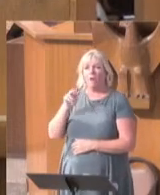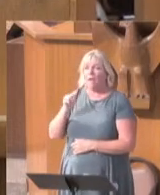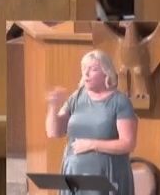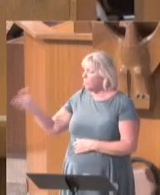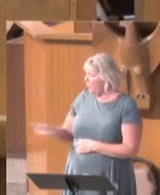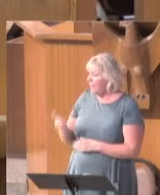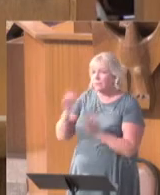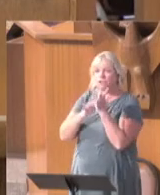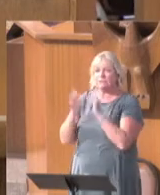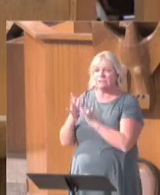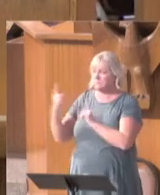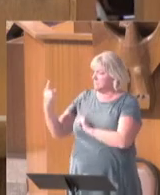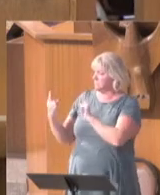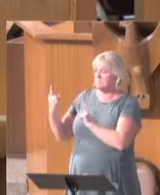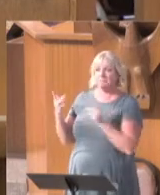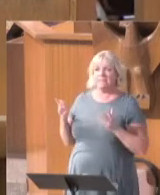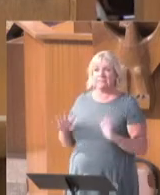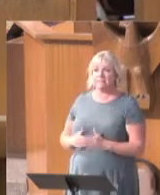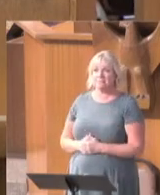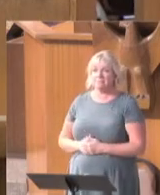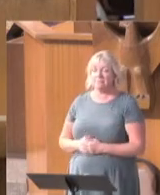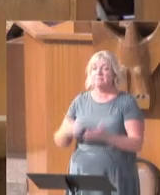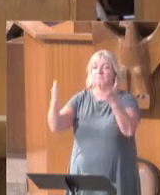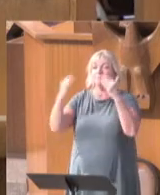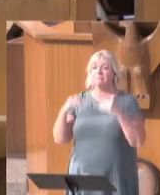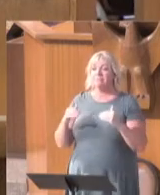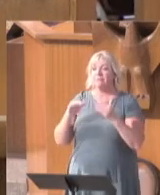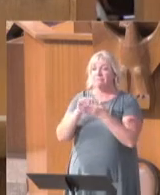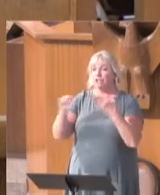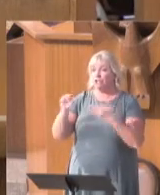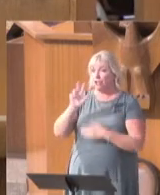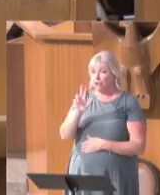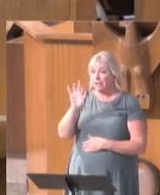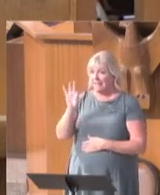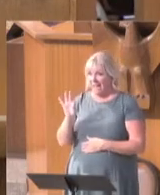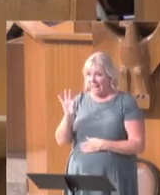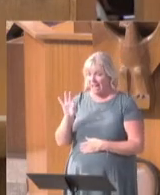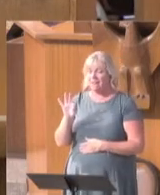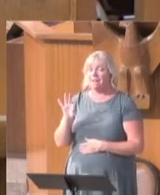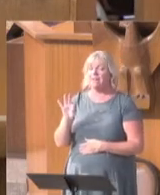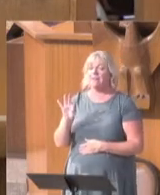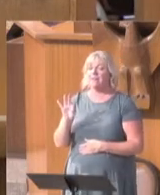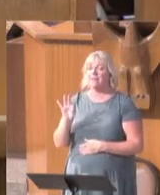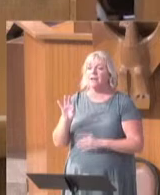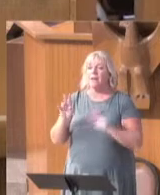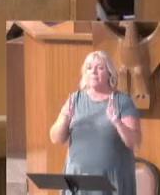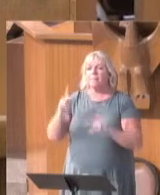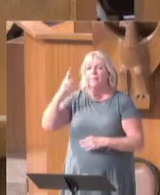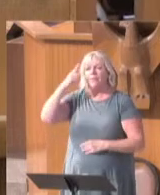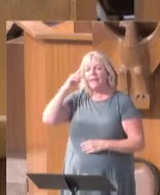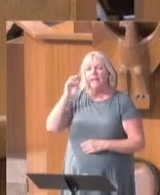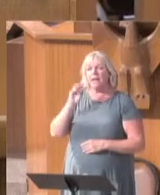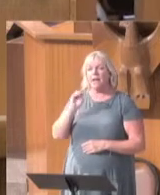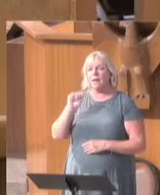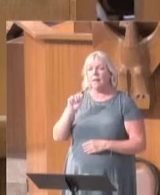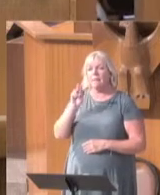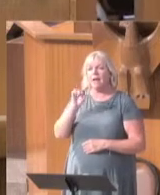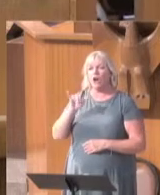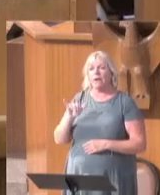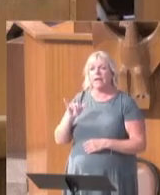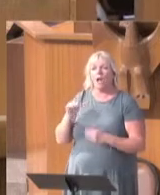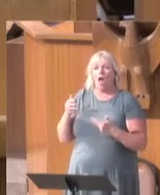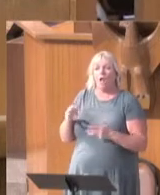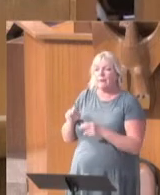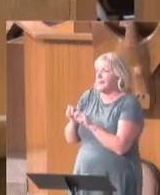hosting. Next, in verse 39, instead of understanding it to mean that Mary was currently sitting at